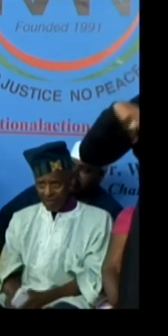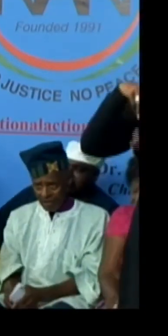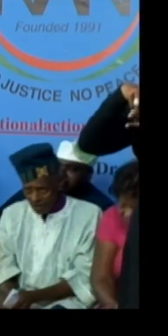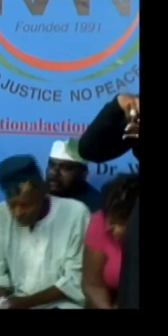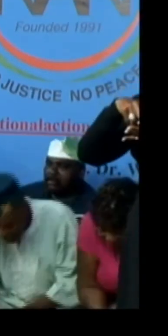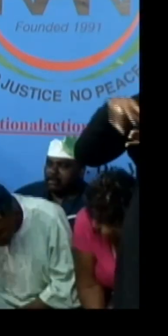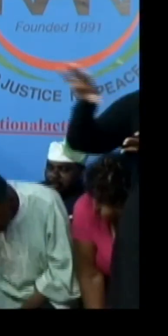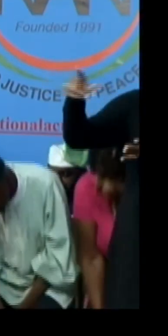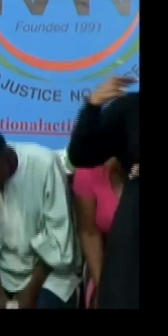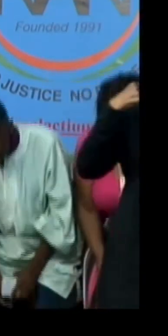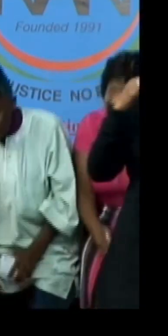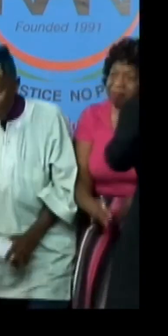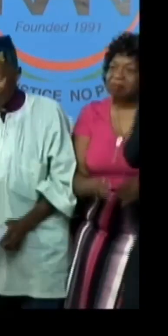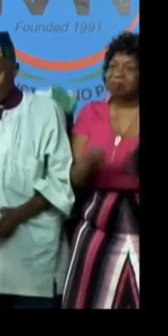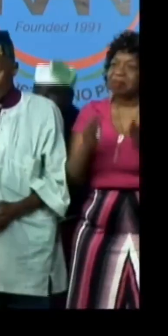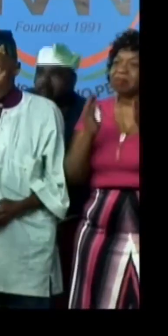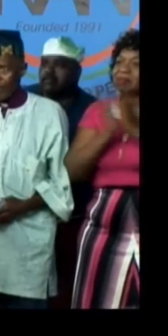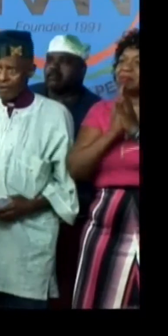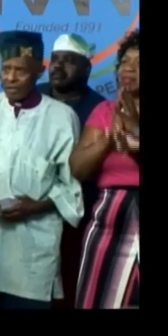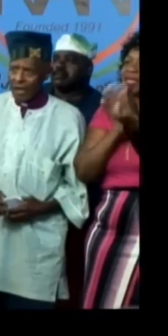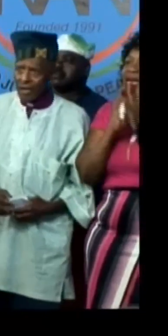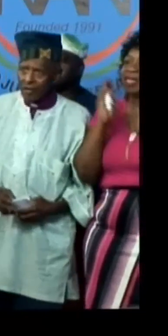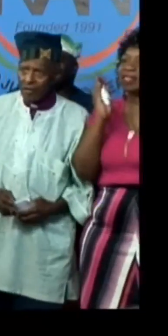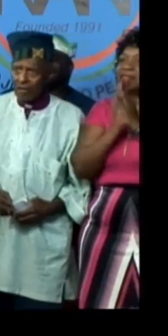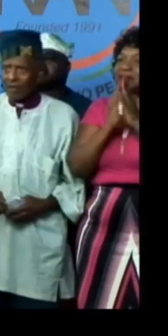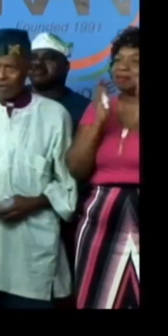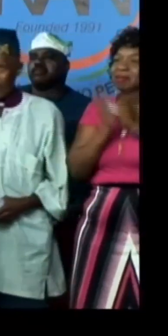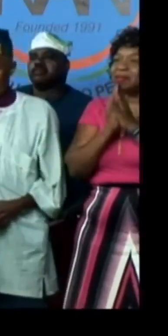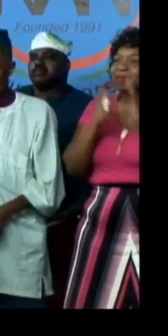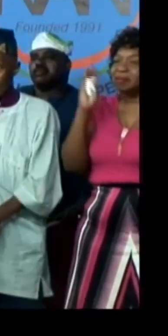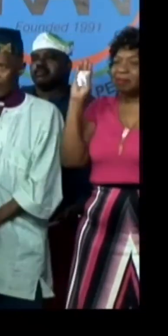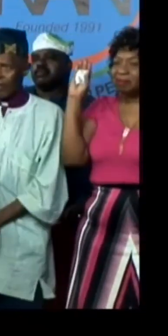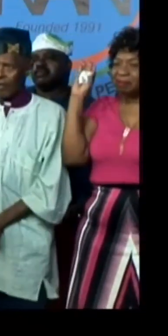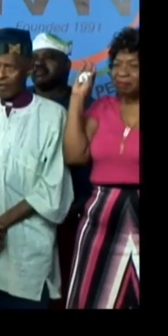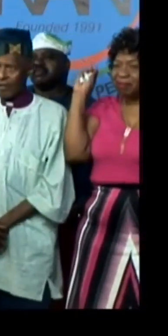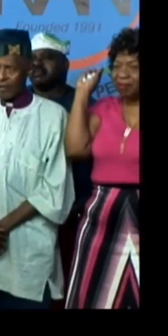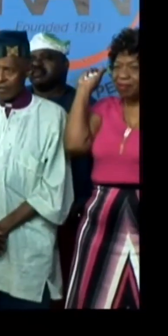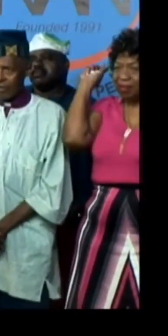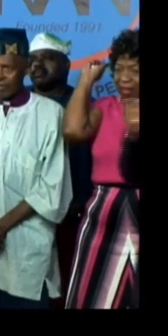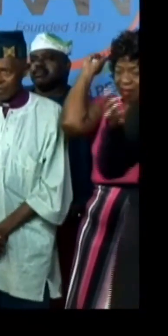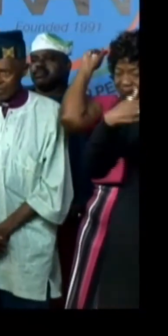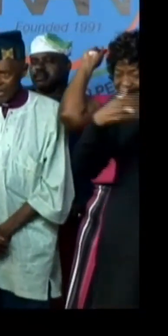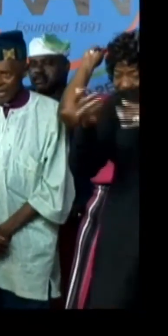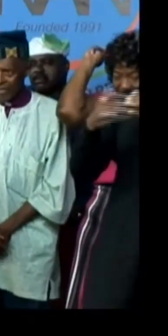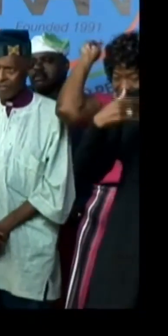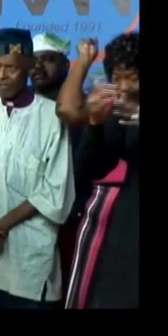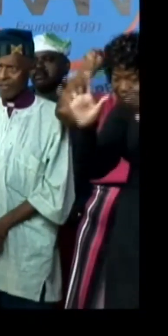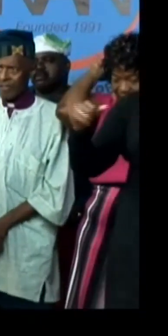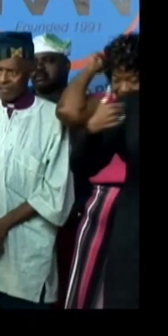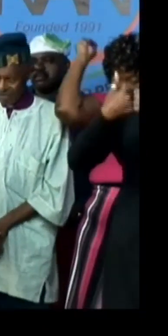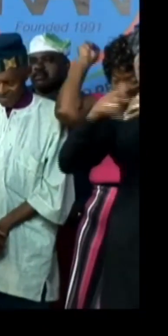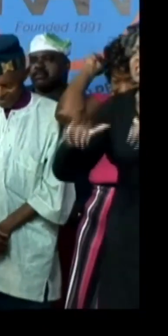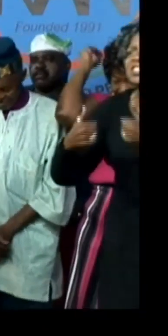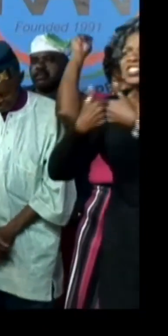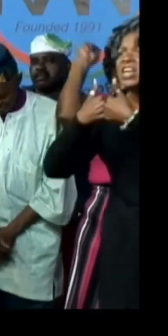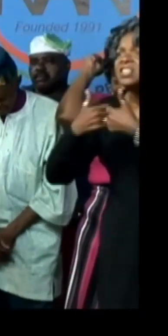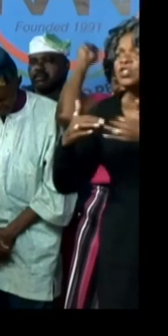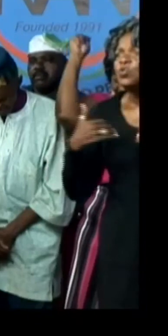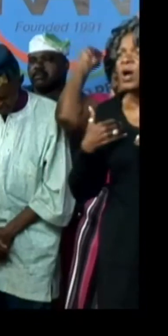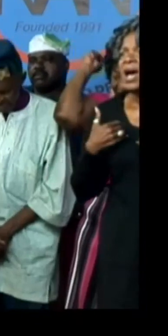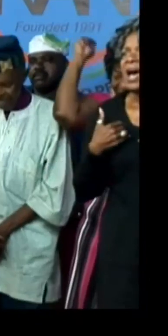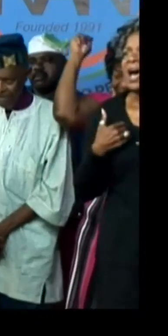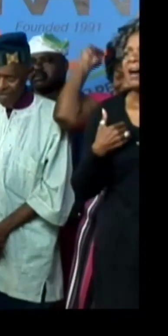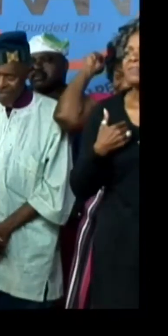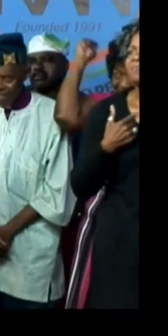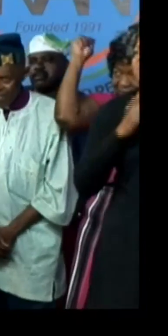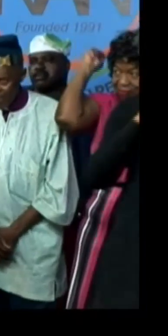are and declare the victory over whatever situation you got. Declare the victory